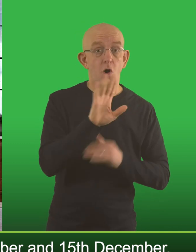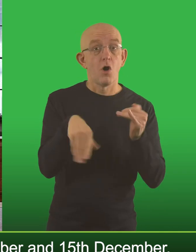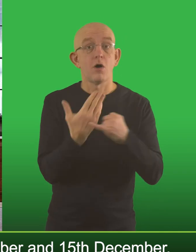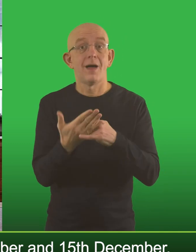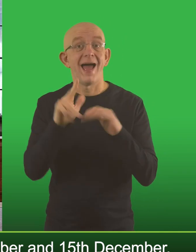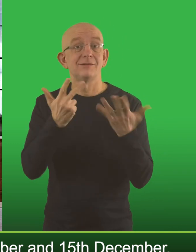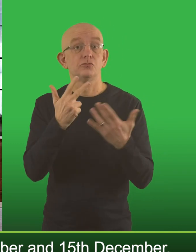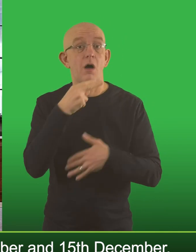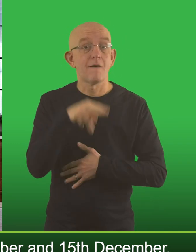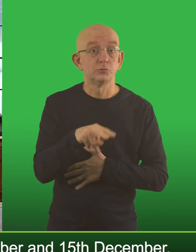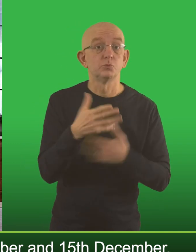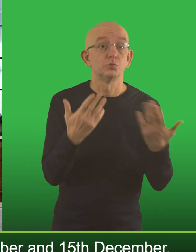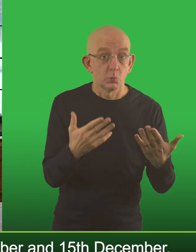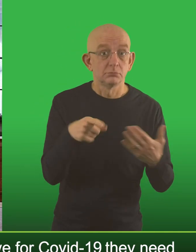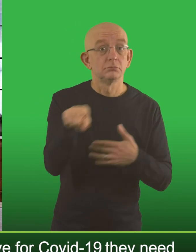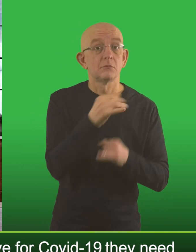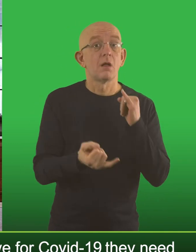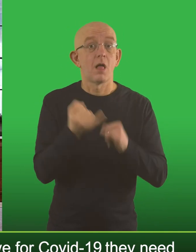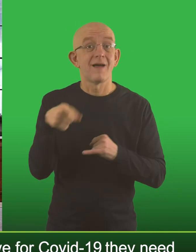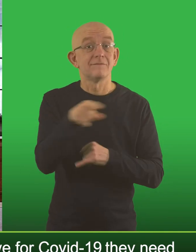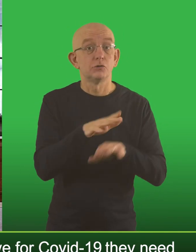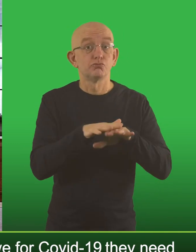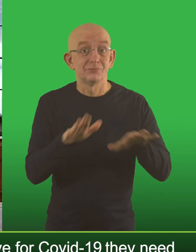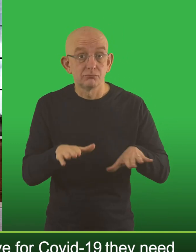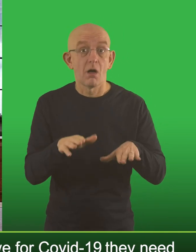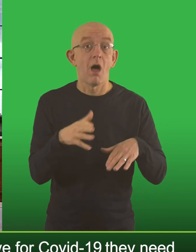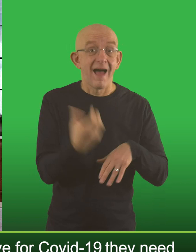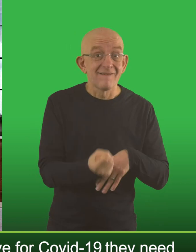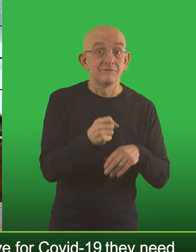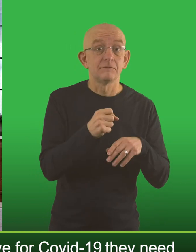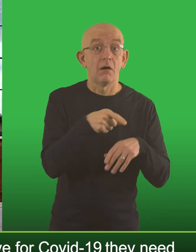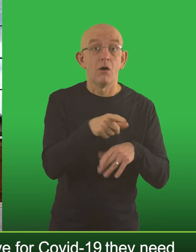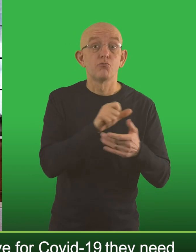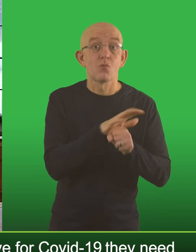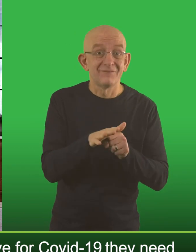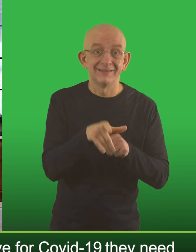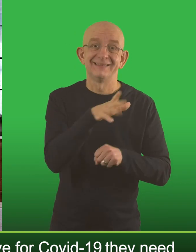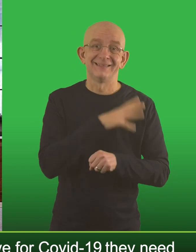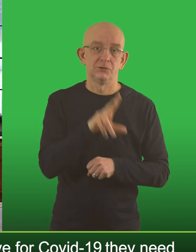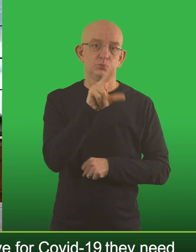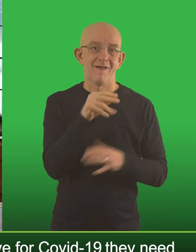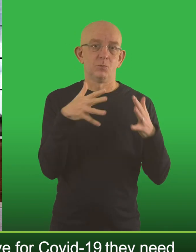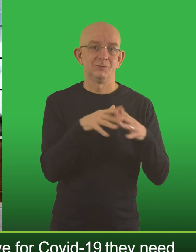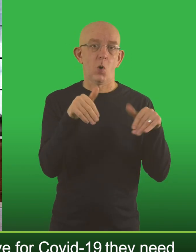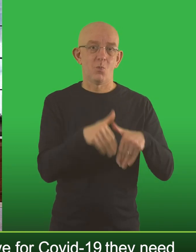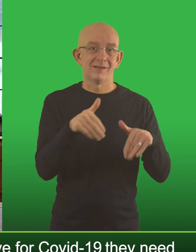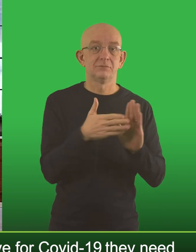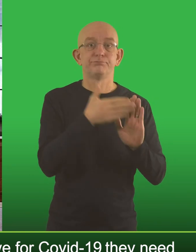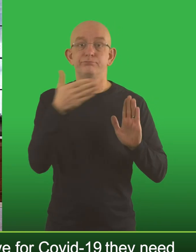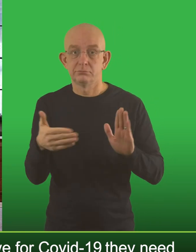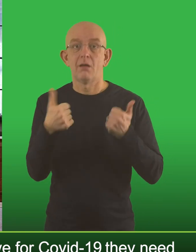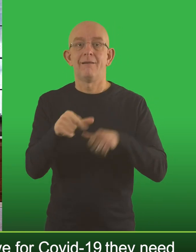of December, both 4 till 8. Lastly, please note, if your child has tested positive for COVID-19, they need to